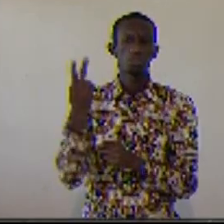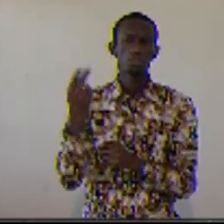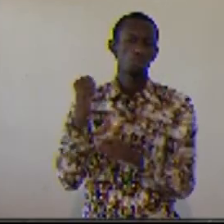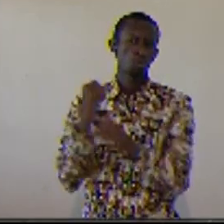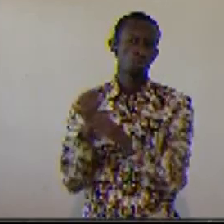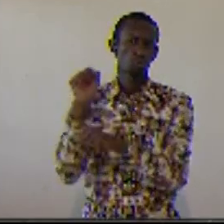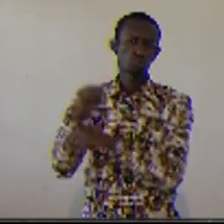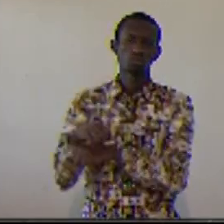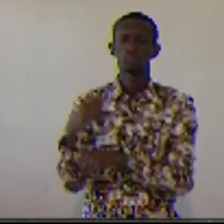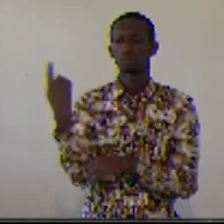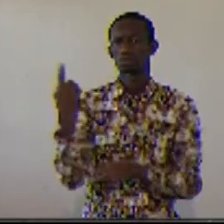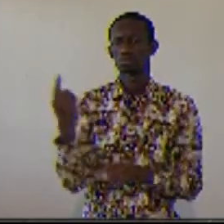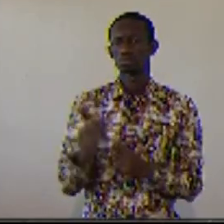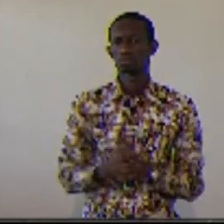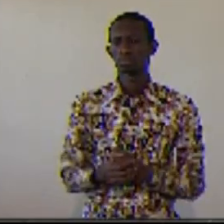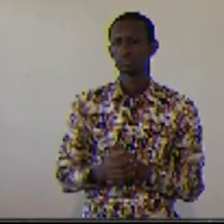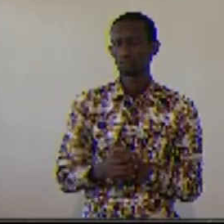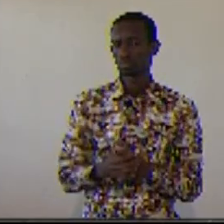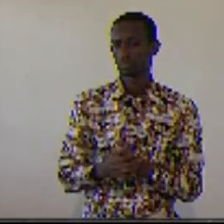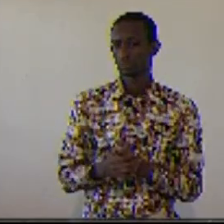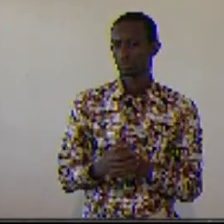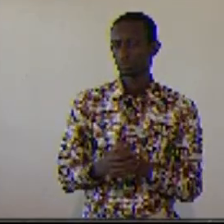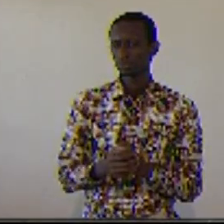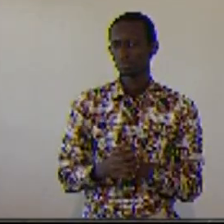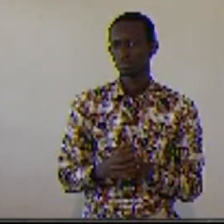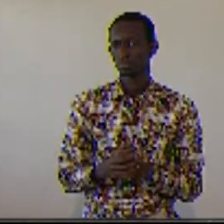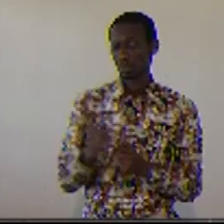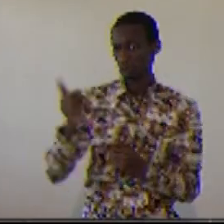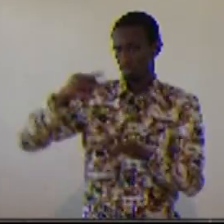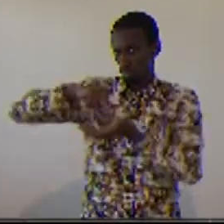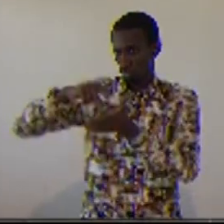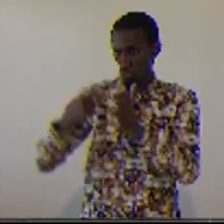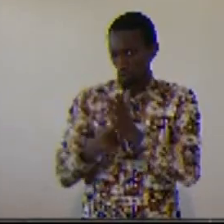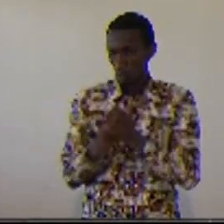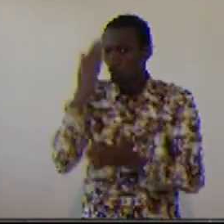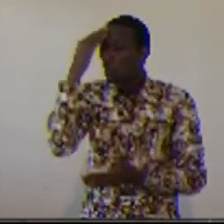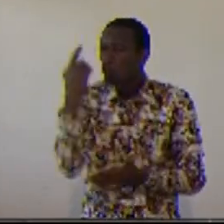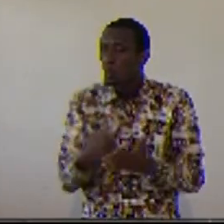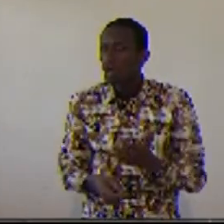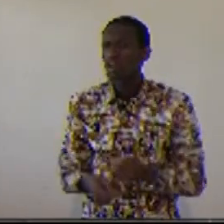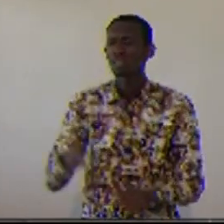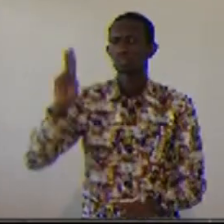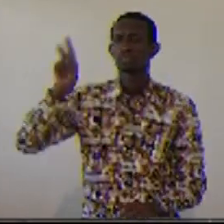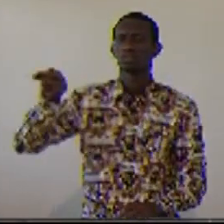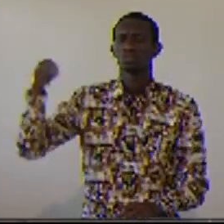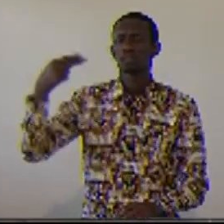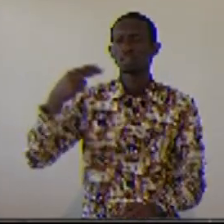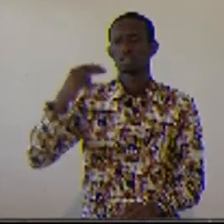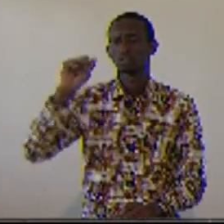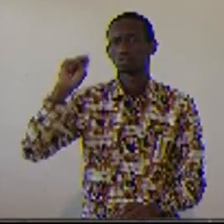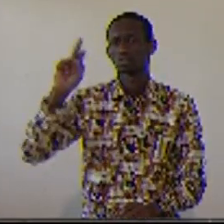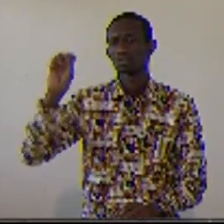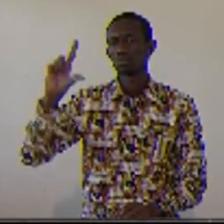explains why, when you look at this one, this explains why Phenol does